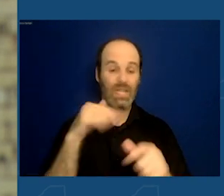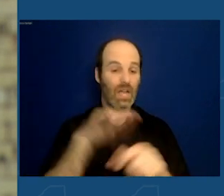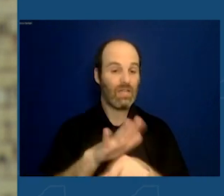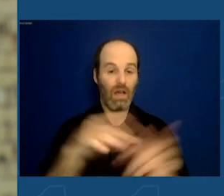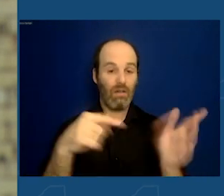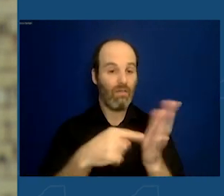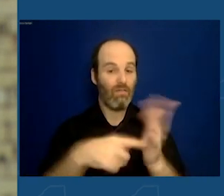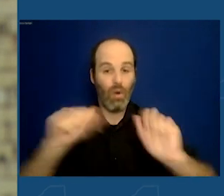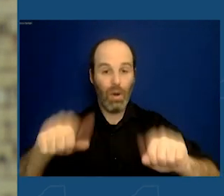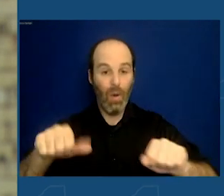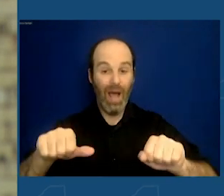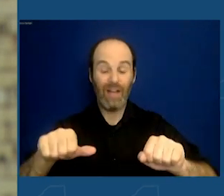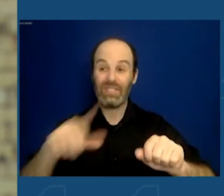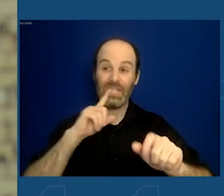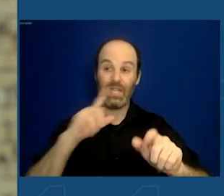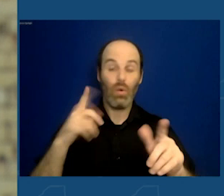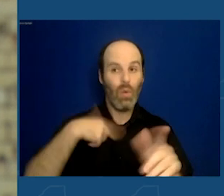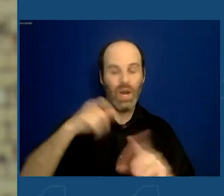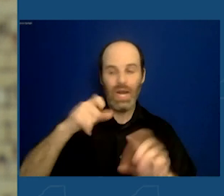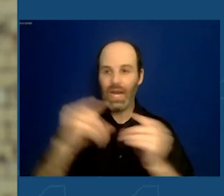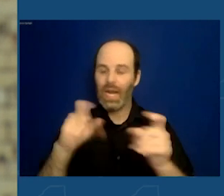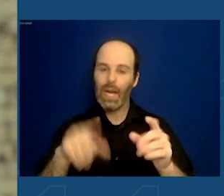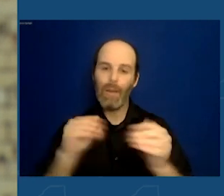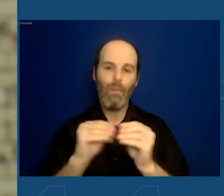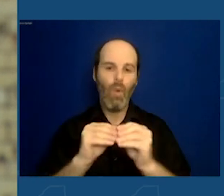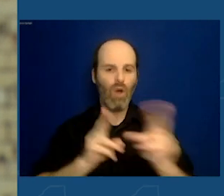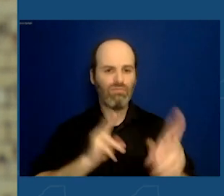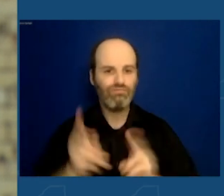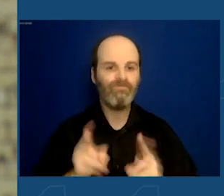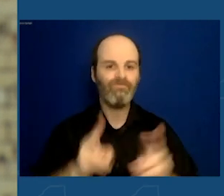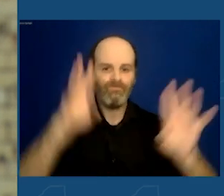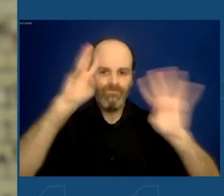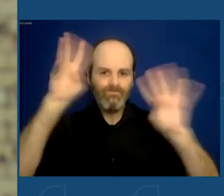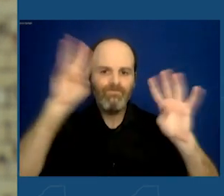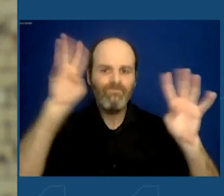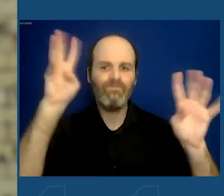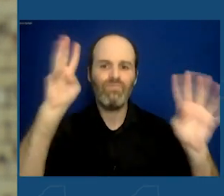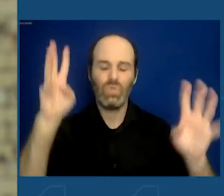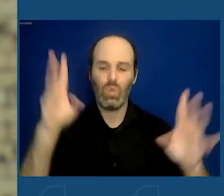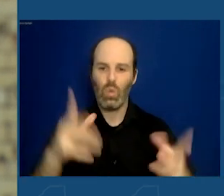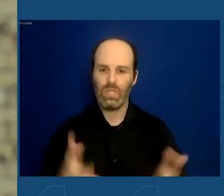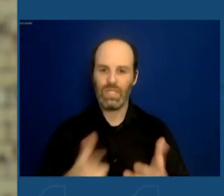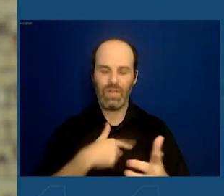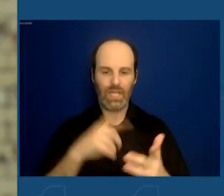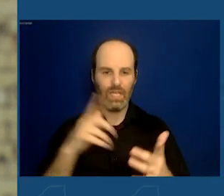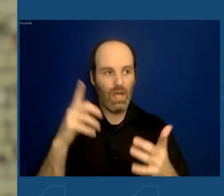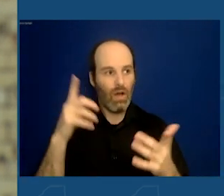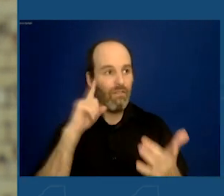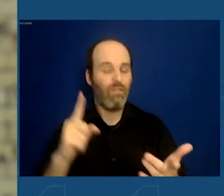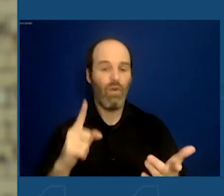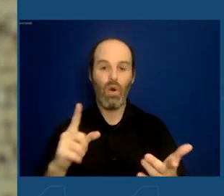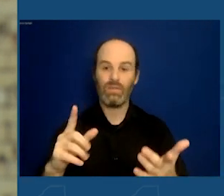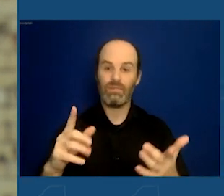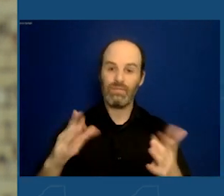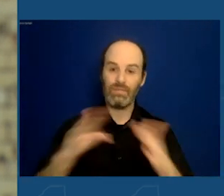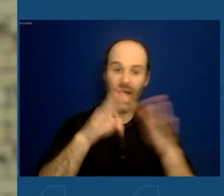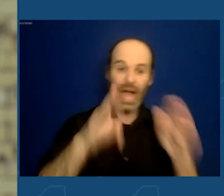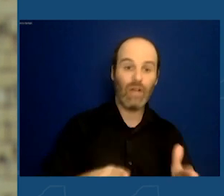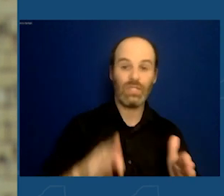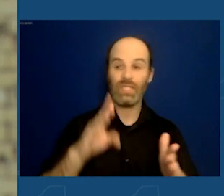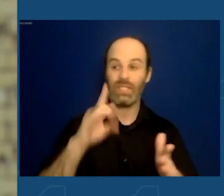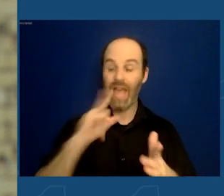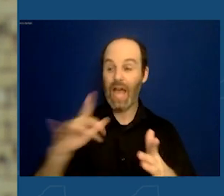and creativity, and not just the crisis deserves, but that New Yorkers deserve. And that's why the